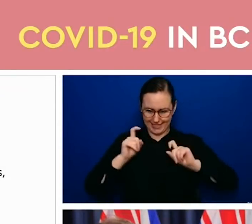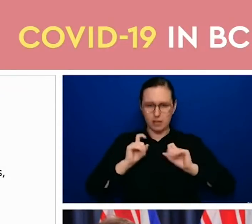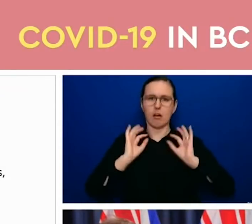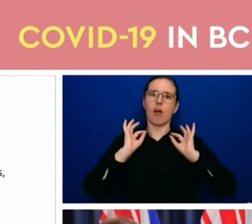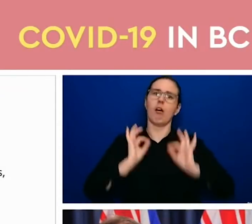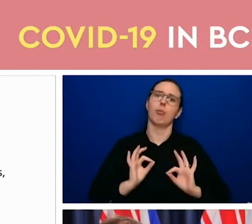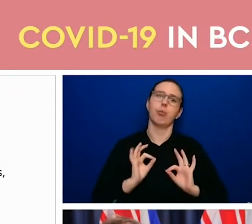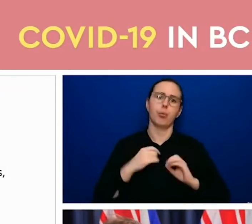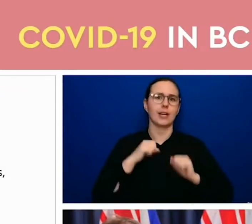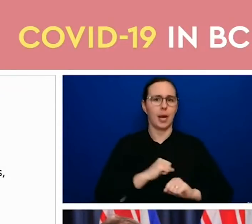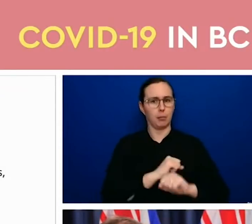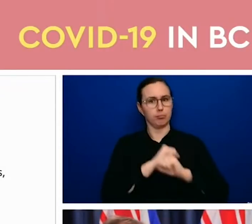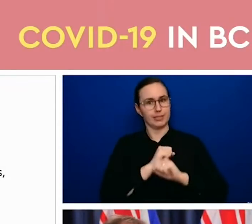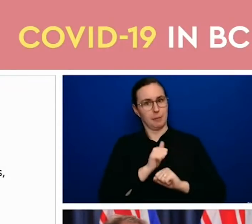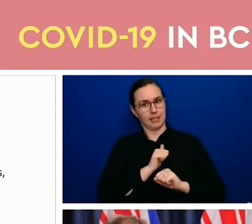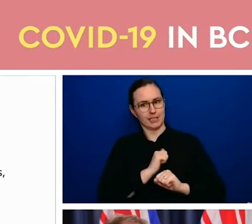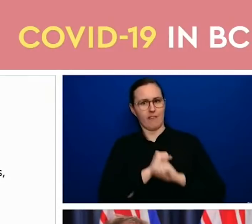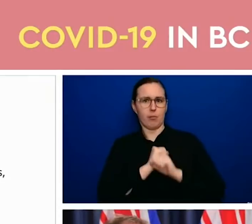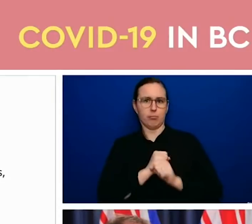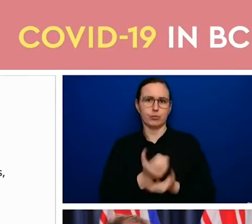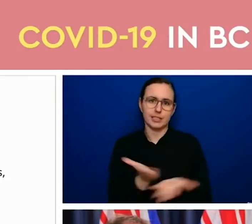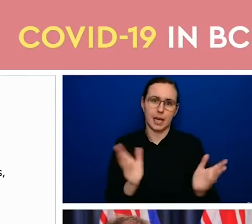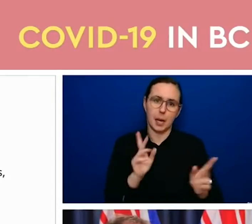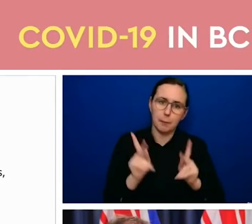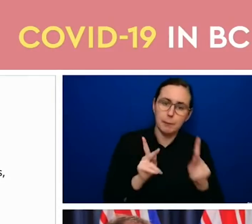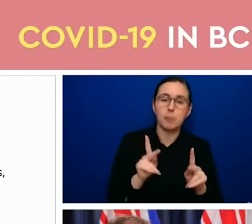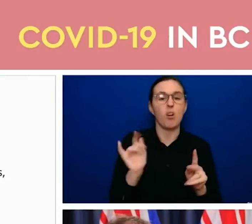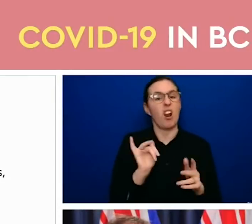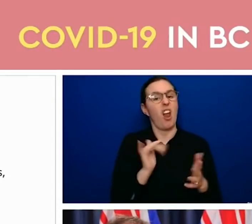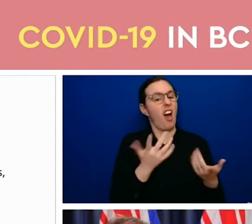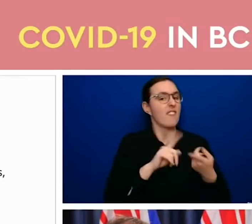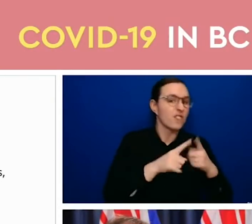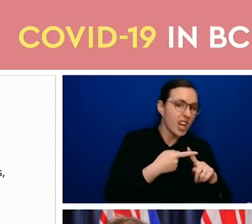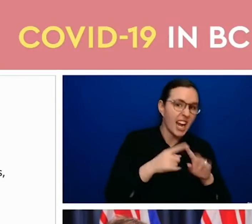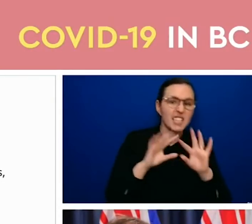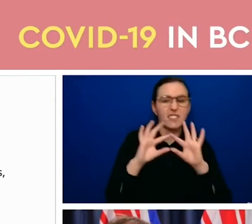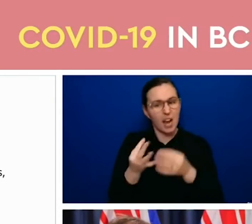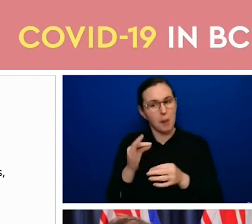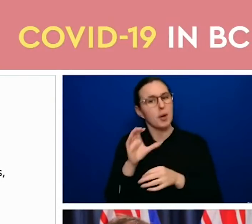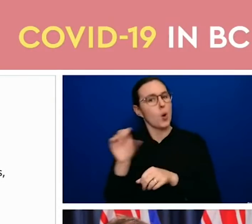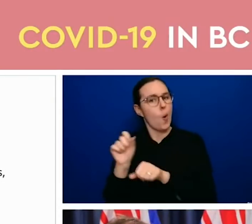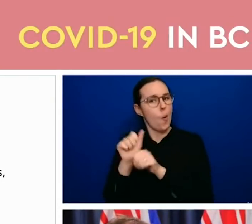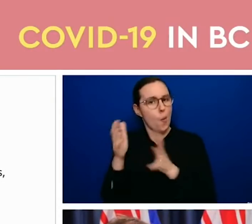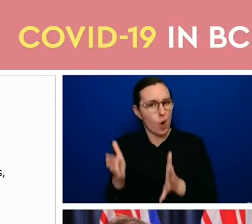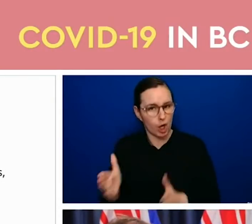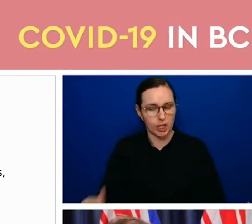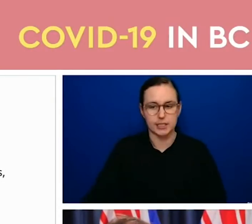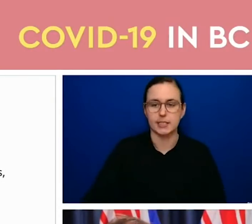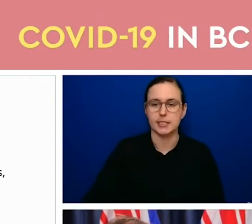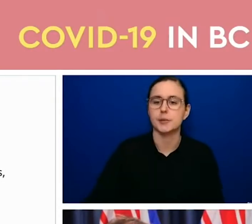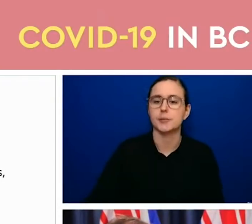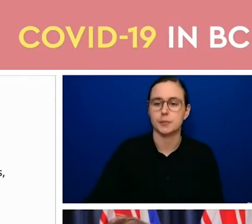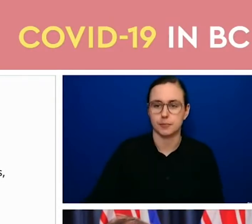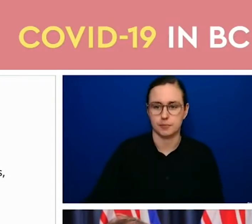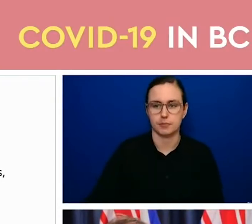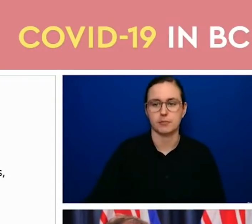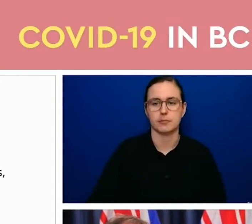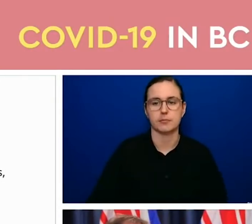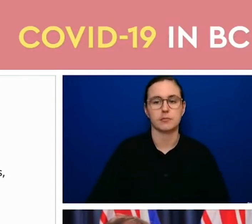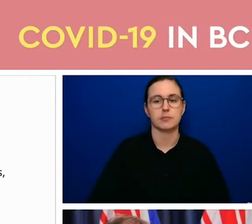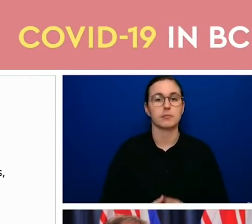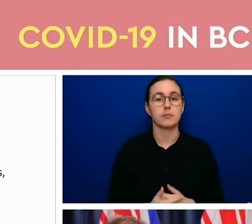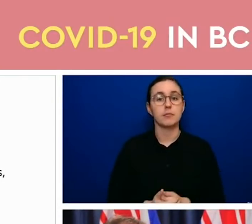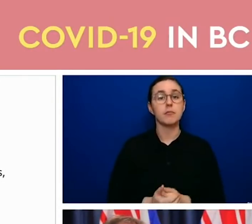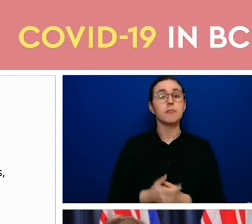And so this is what we've done in the last week. As you see, the distribution update shows that in the last week we've